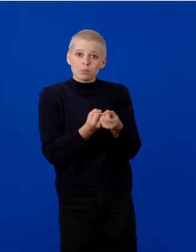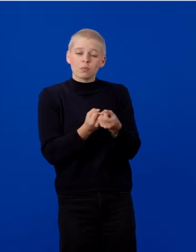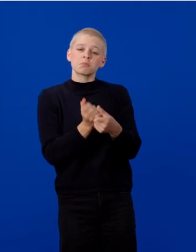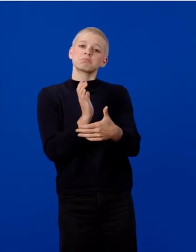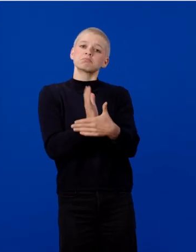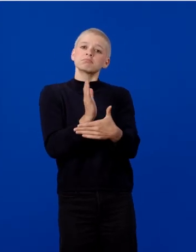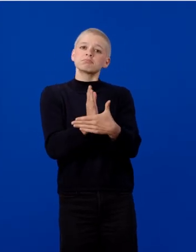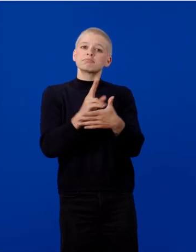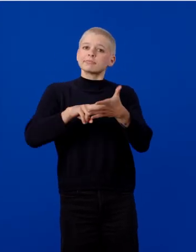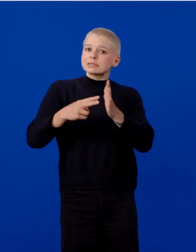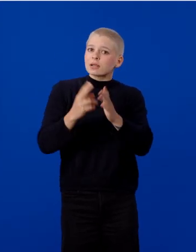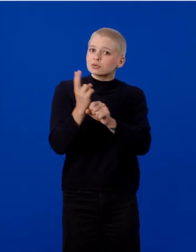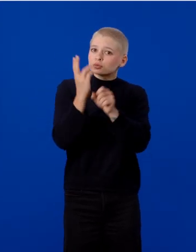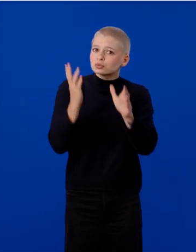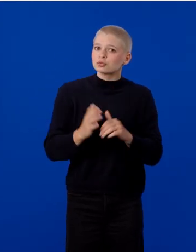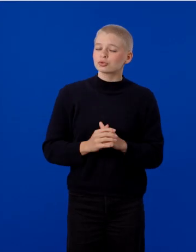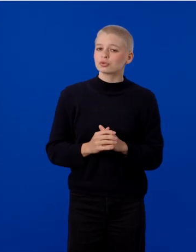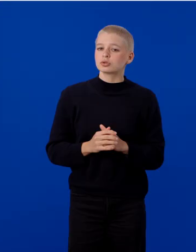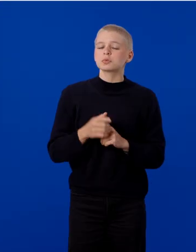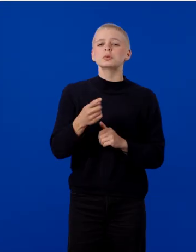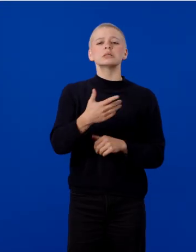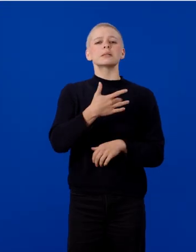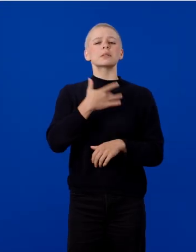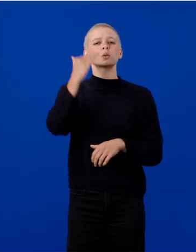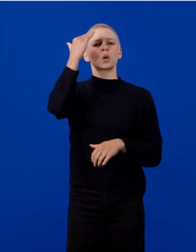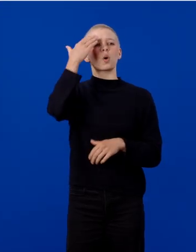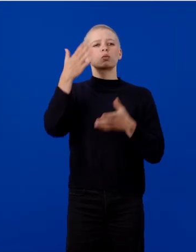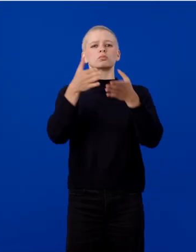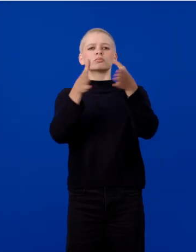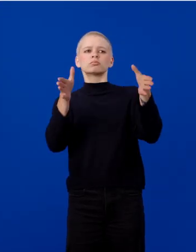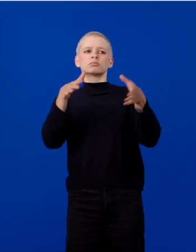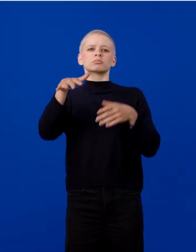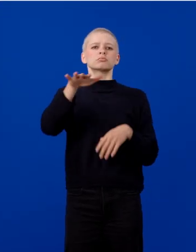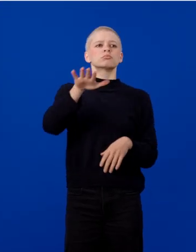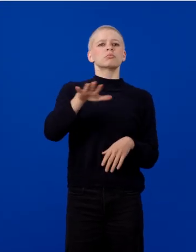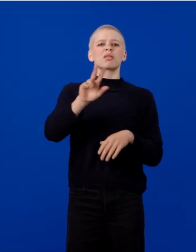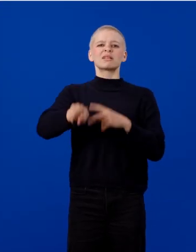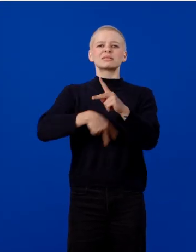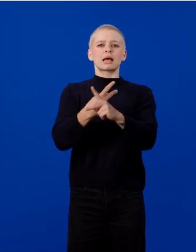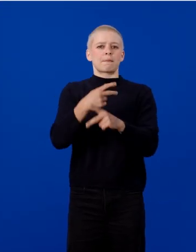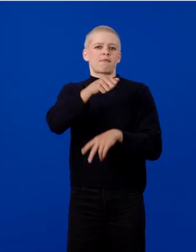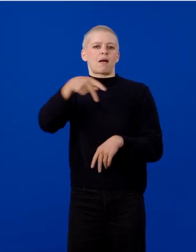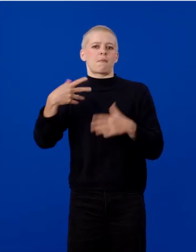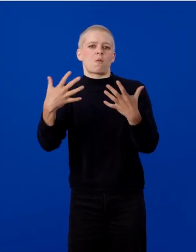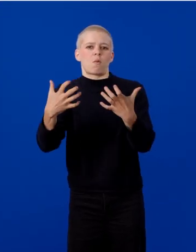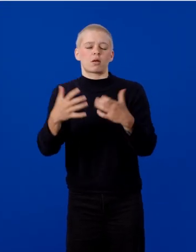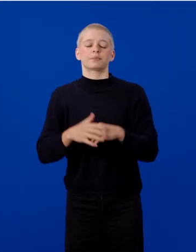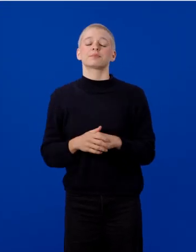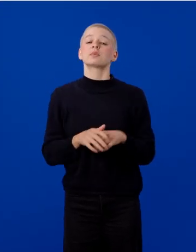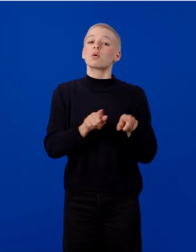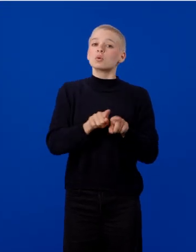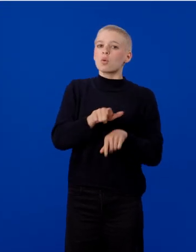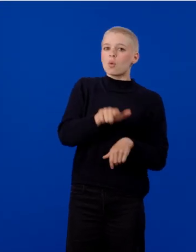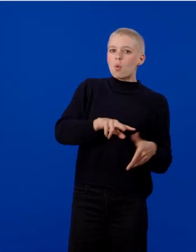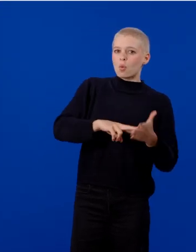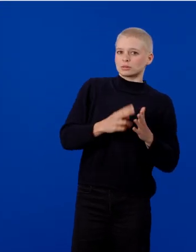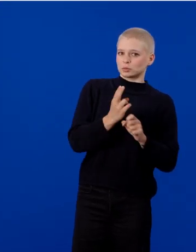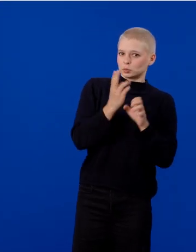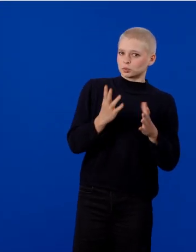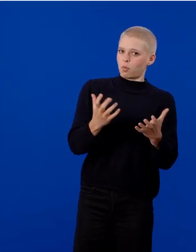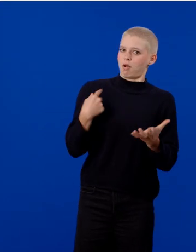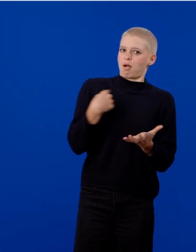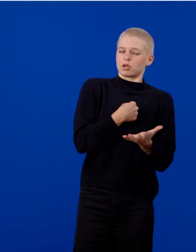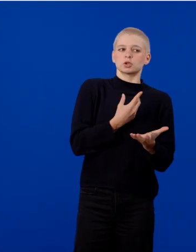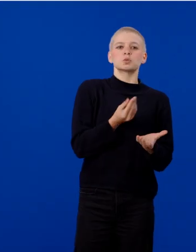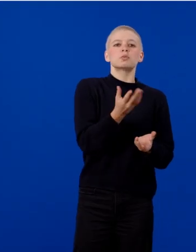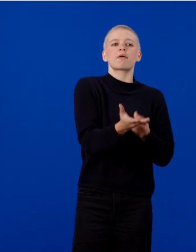medium intent users who generally know the genre of apps they're interested in, and low intent users who want us to provide them with suggestions